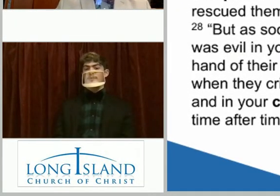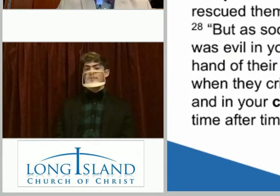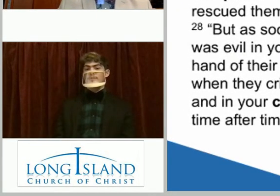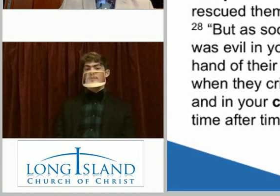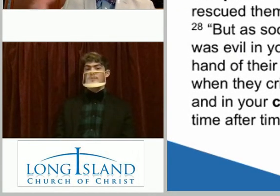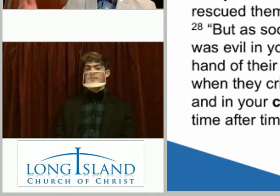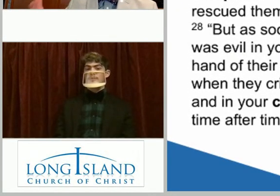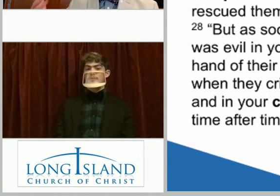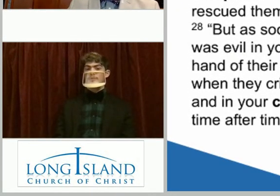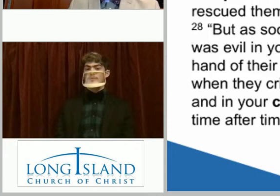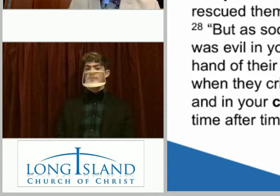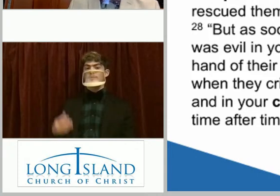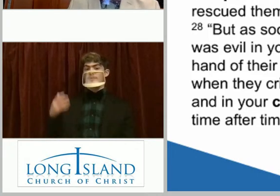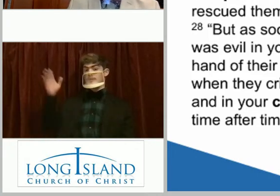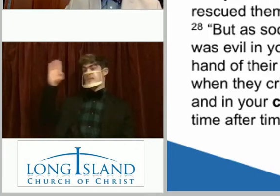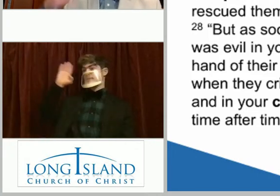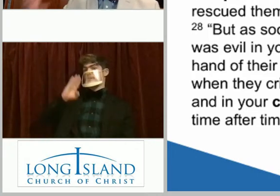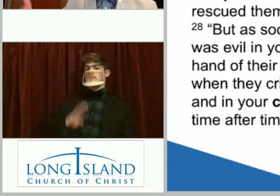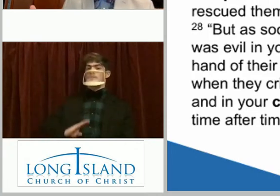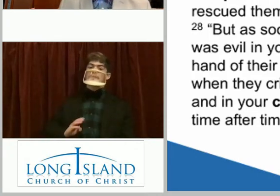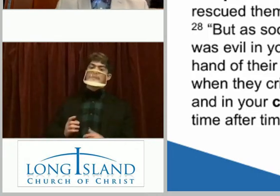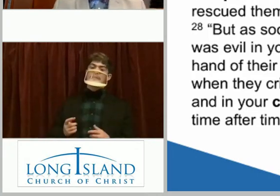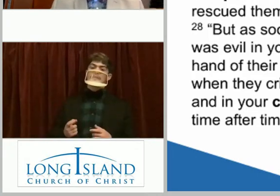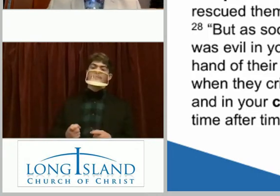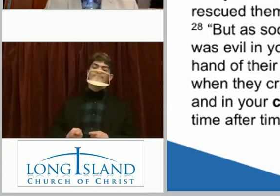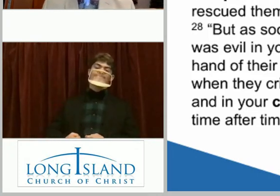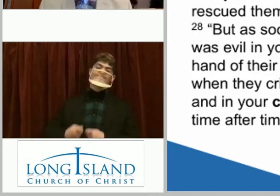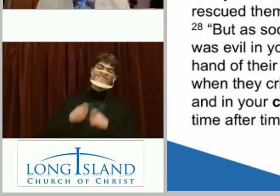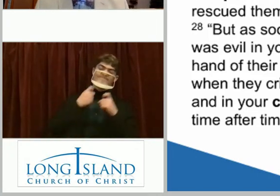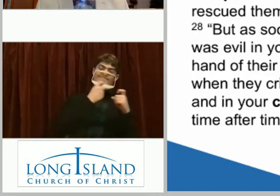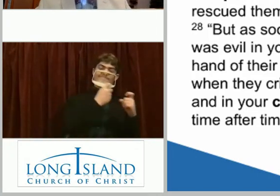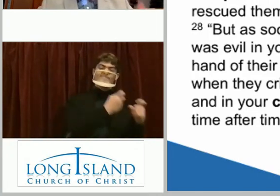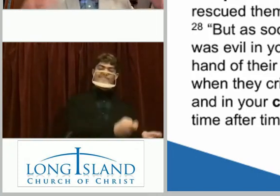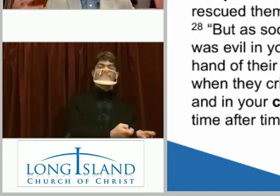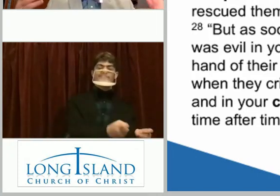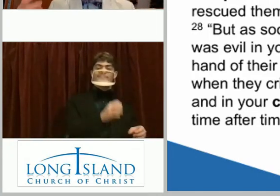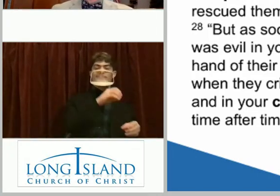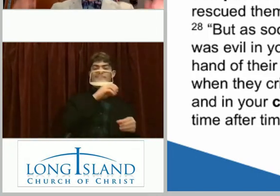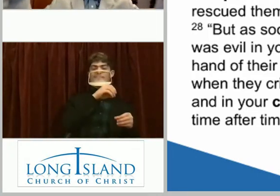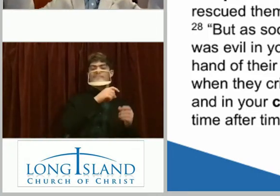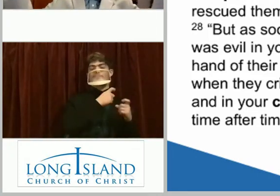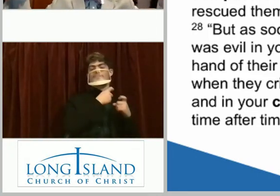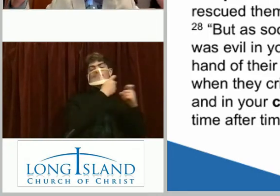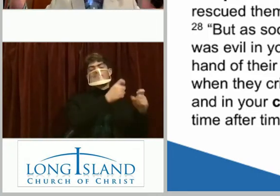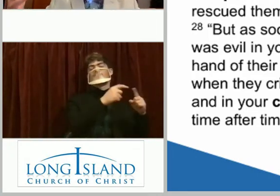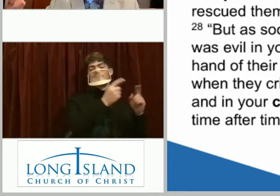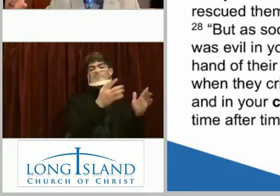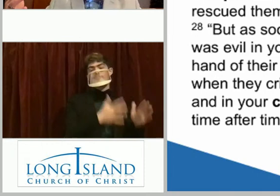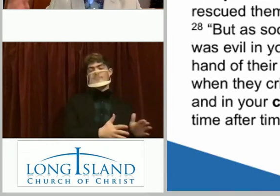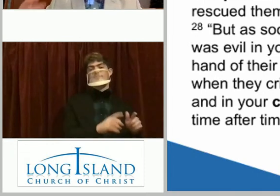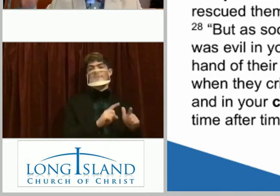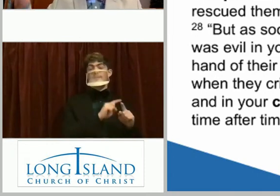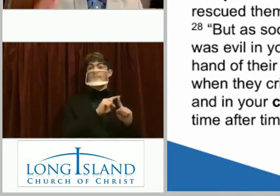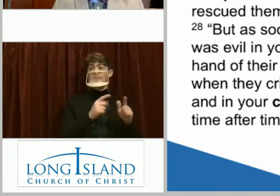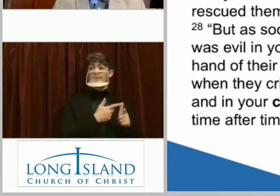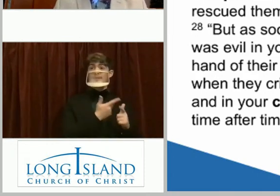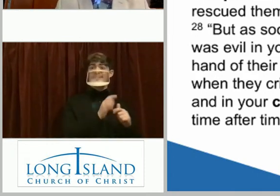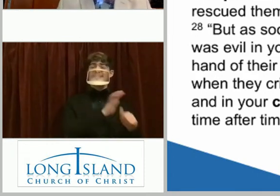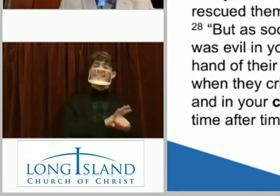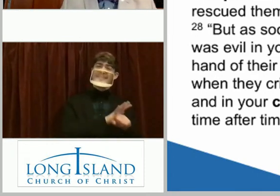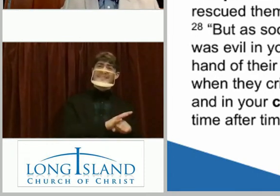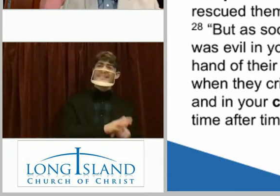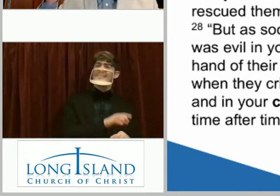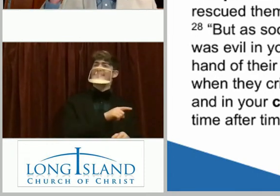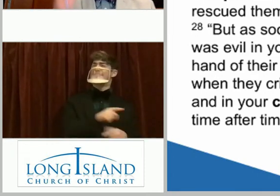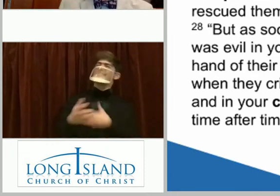them into the hands of their enemies who oppressed them. But when they were oppressed, they cried out to you. From heaven you heard